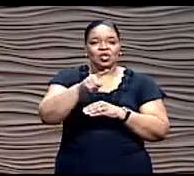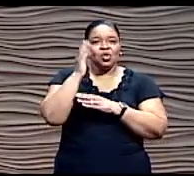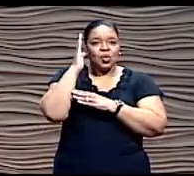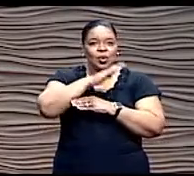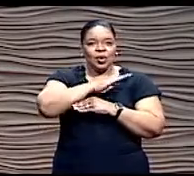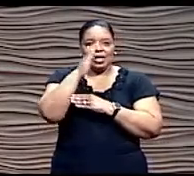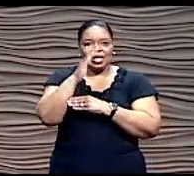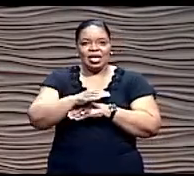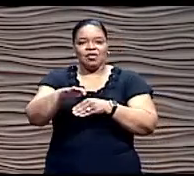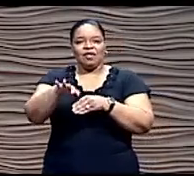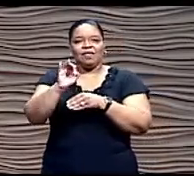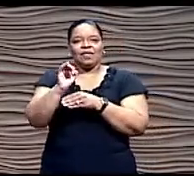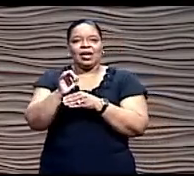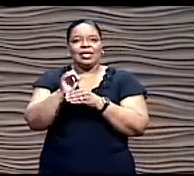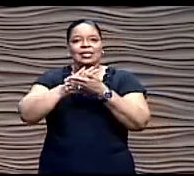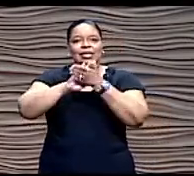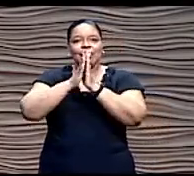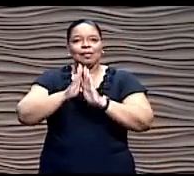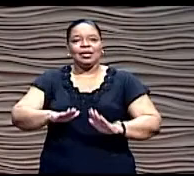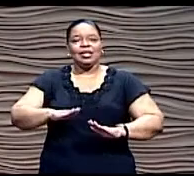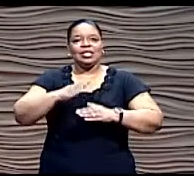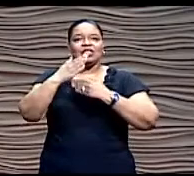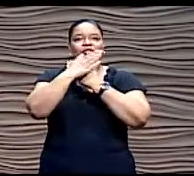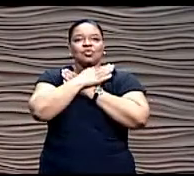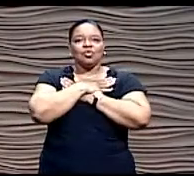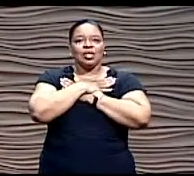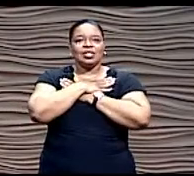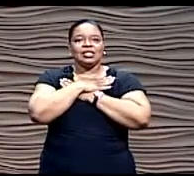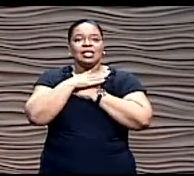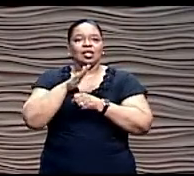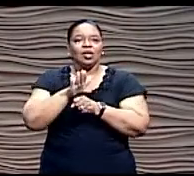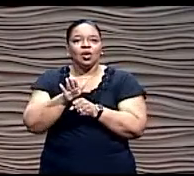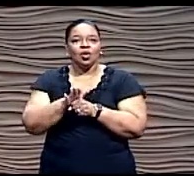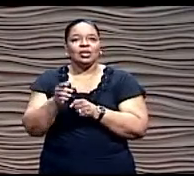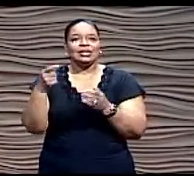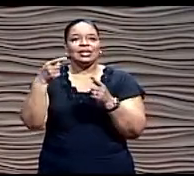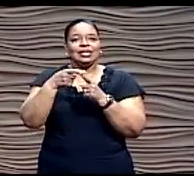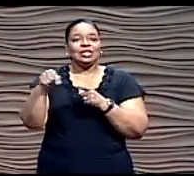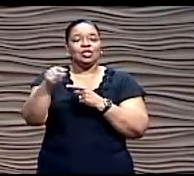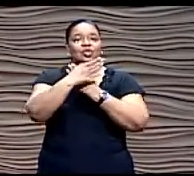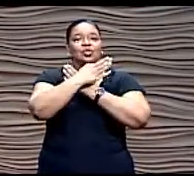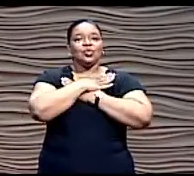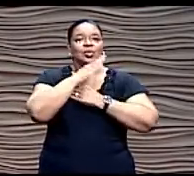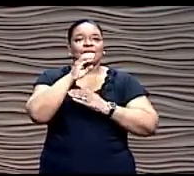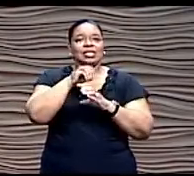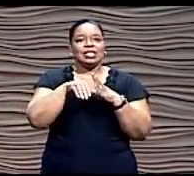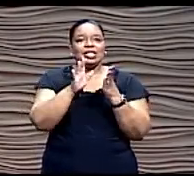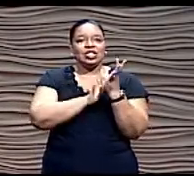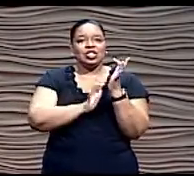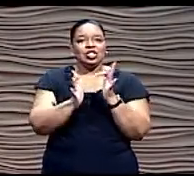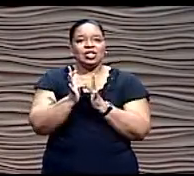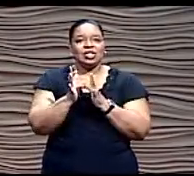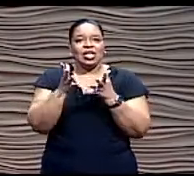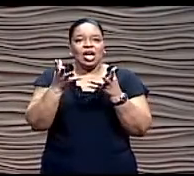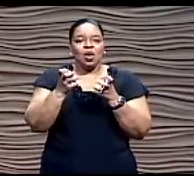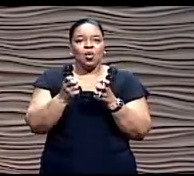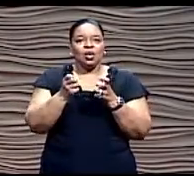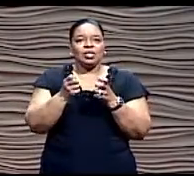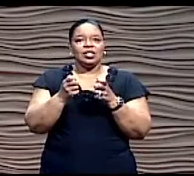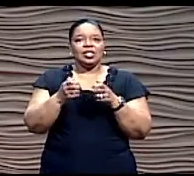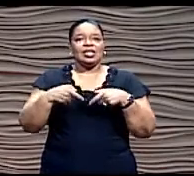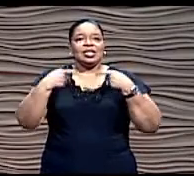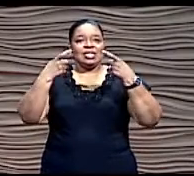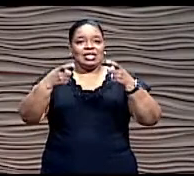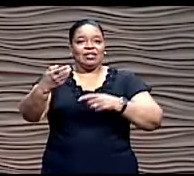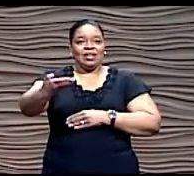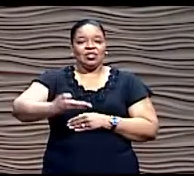find peace and rest and hope until you rest in him. So I want to extend this invitation